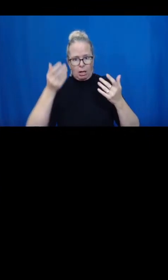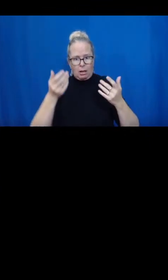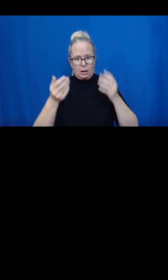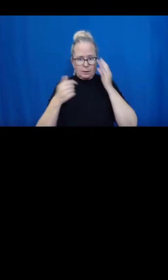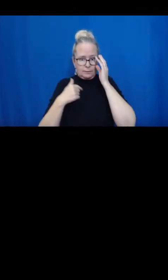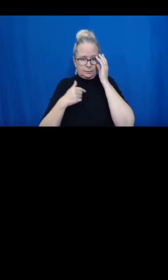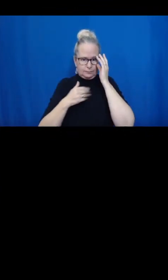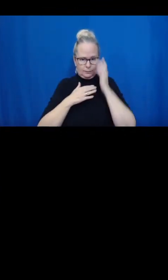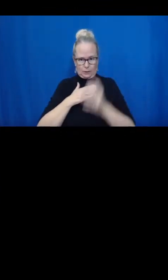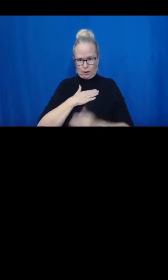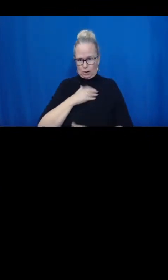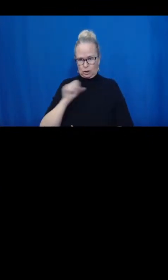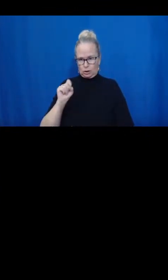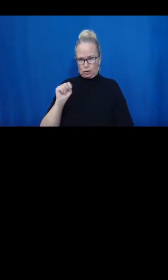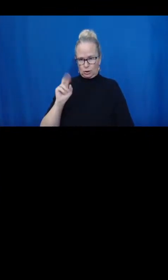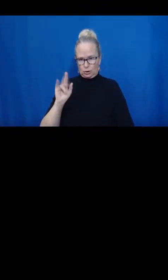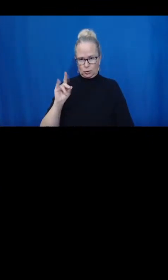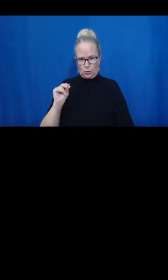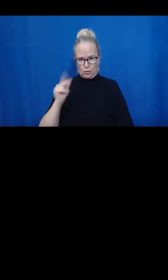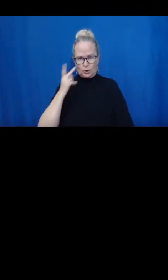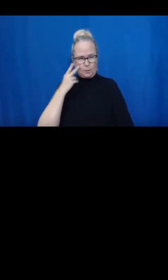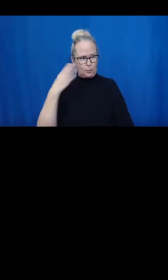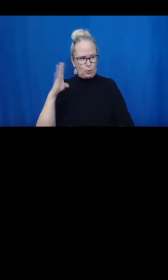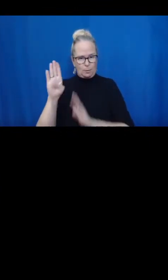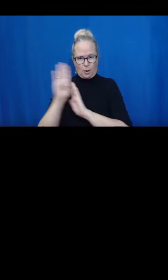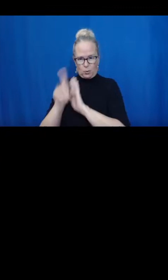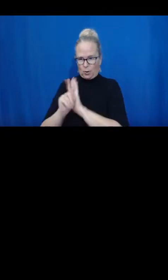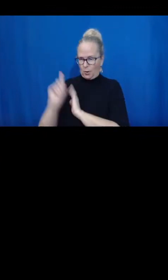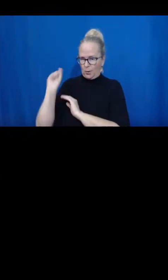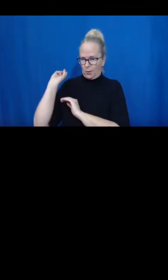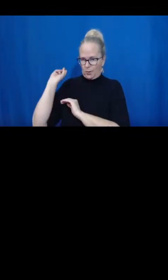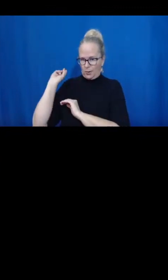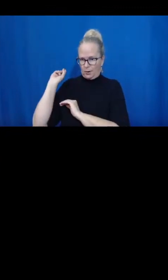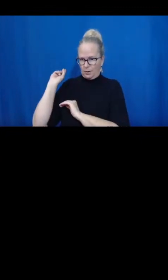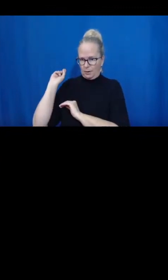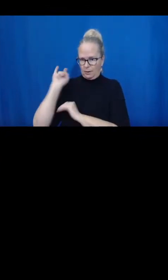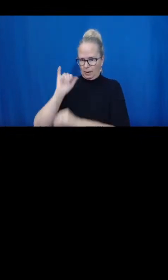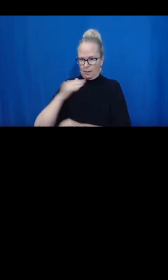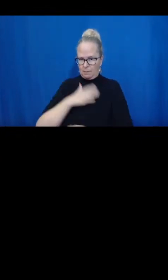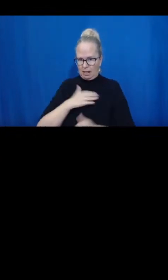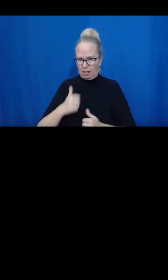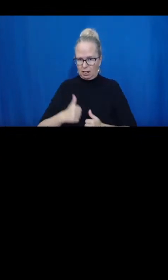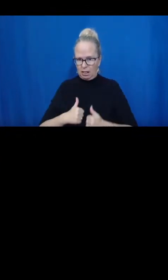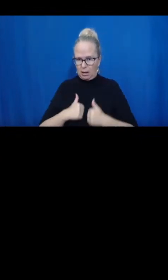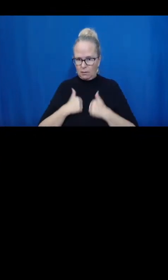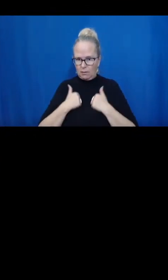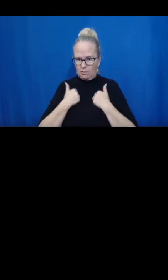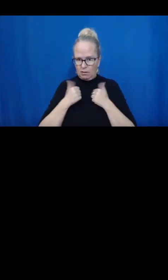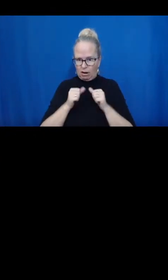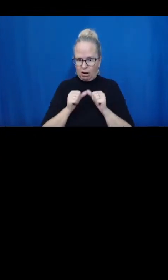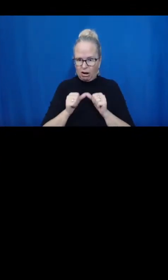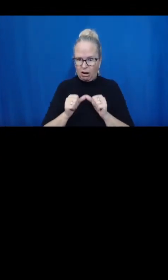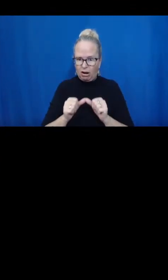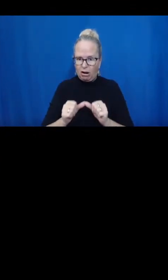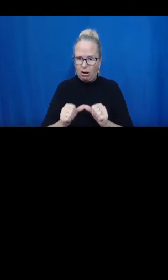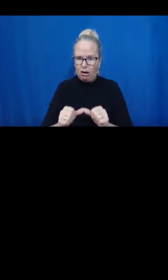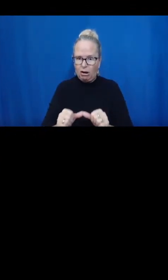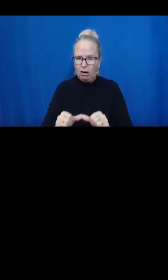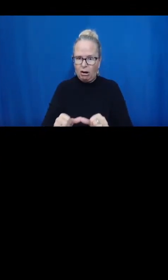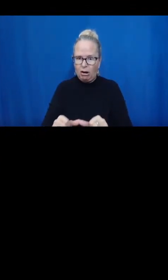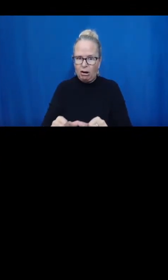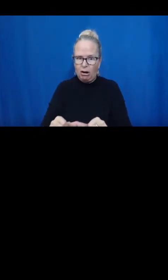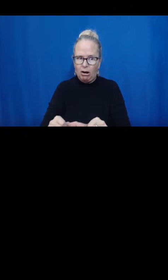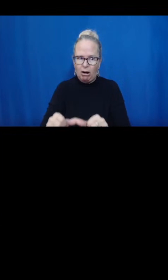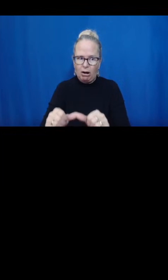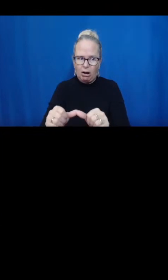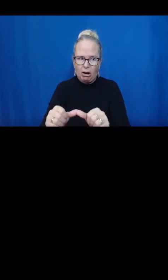some days I'm pretty hopeless, and other days I am hopeful. What I really have to hold on to is, historically, pandemics